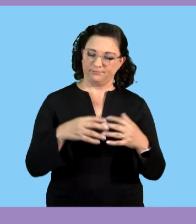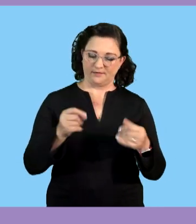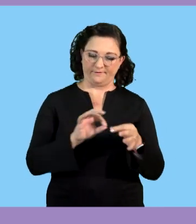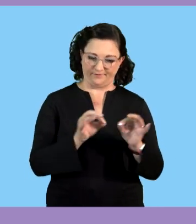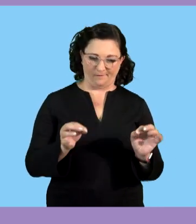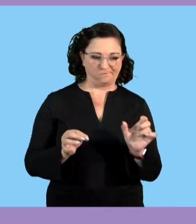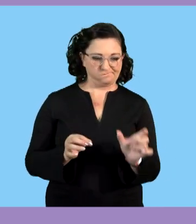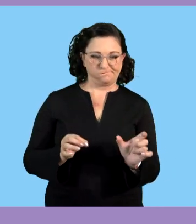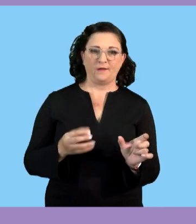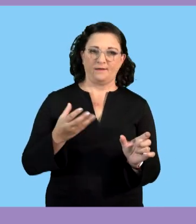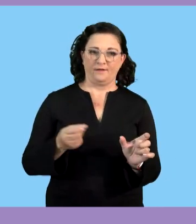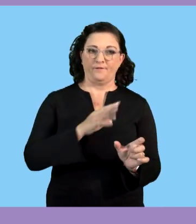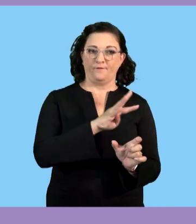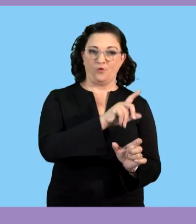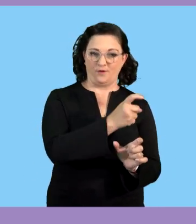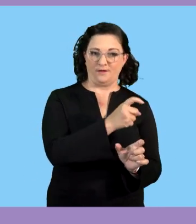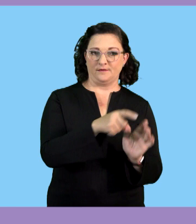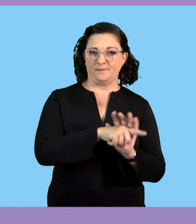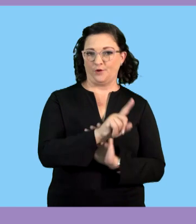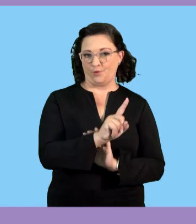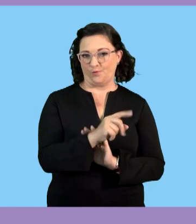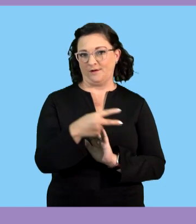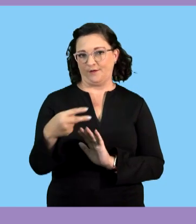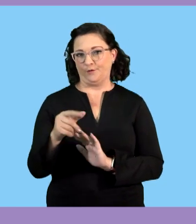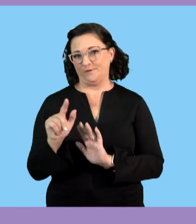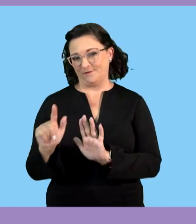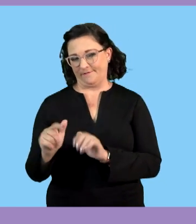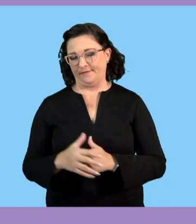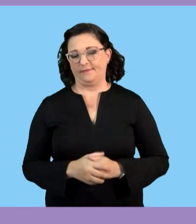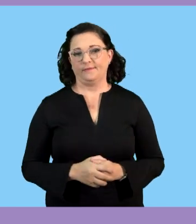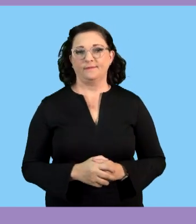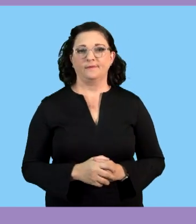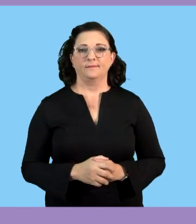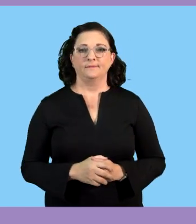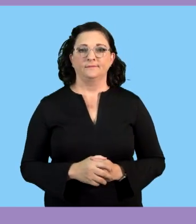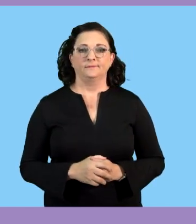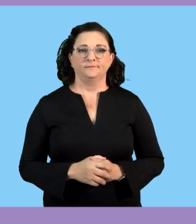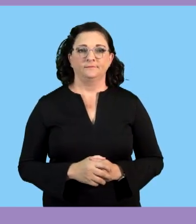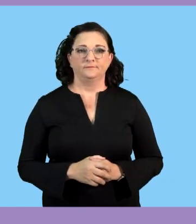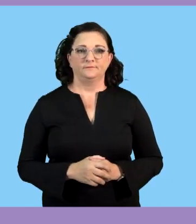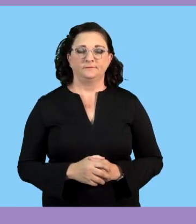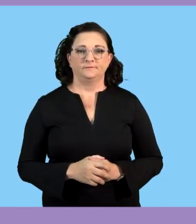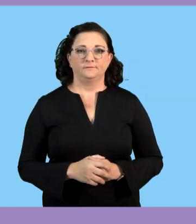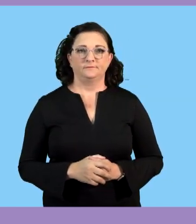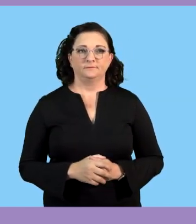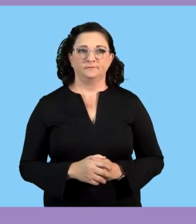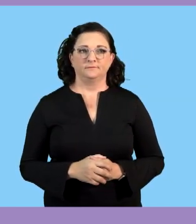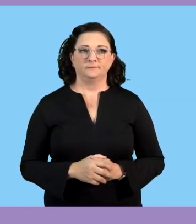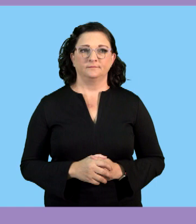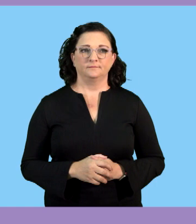equation, and now that equation is 4x minus 1 is equals to 7.